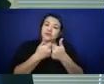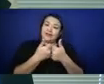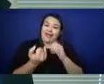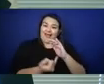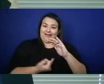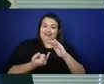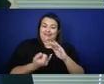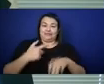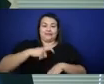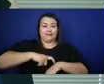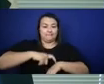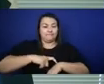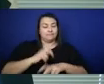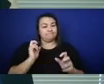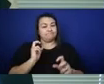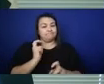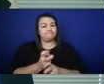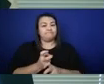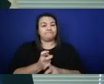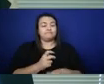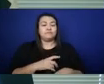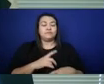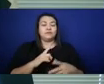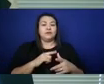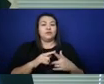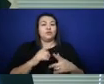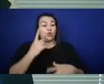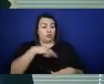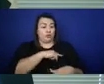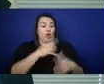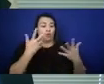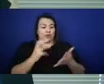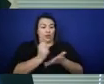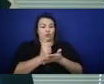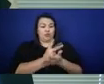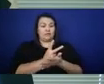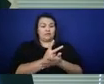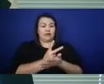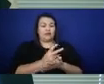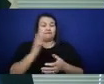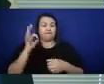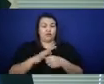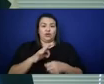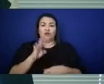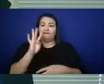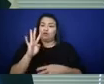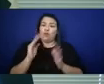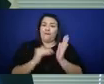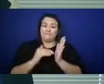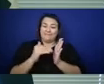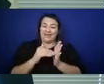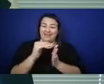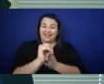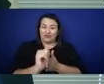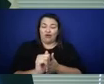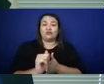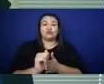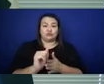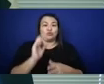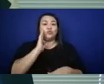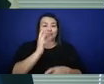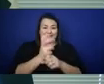has funding for mental health providers who have been on the front lines trying to help people cope through these really